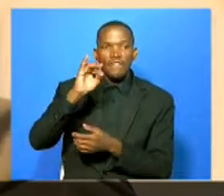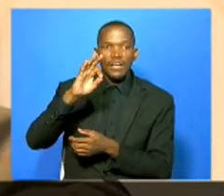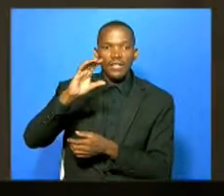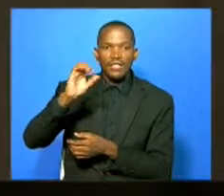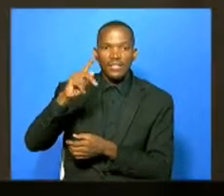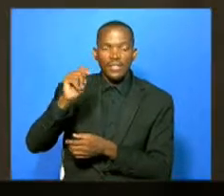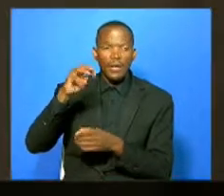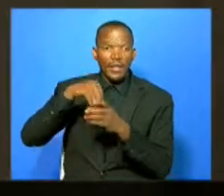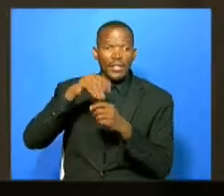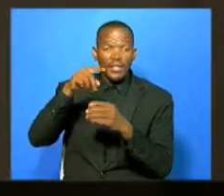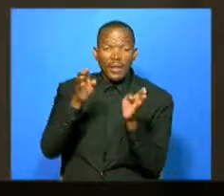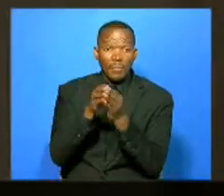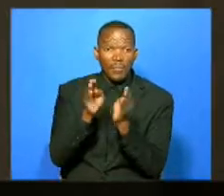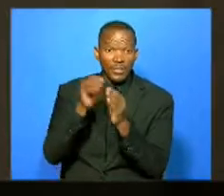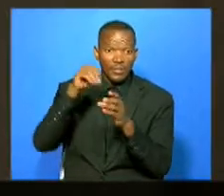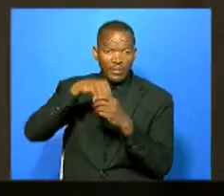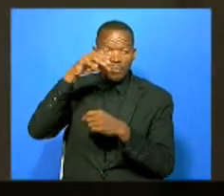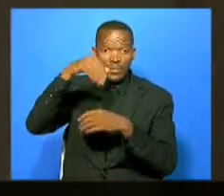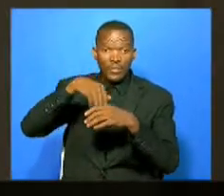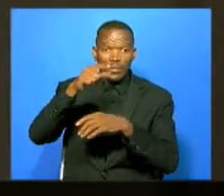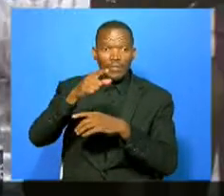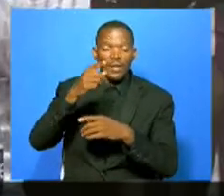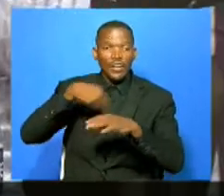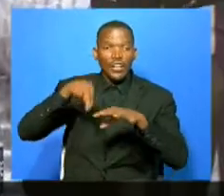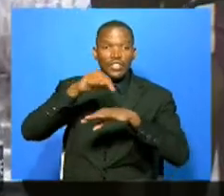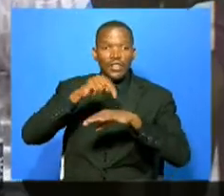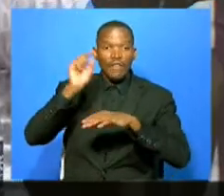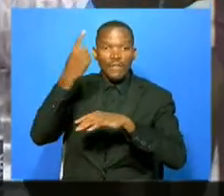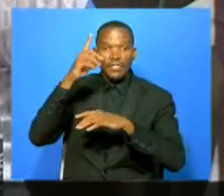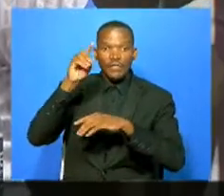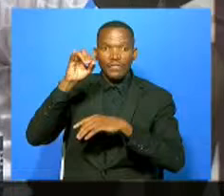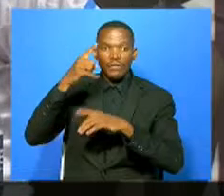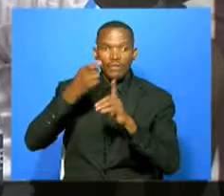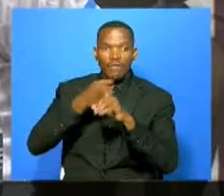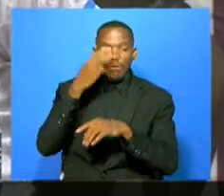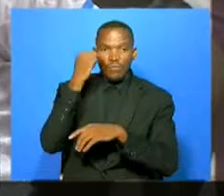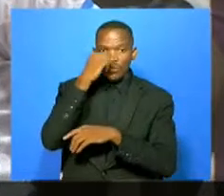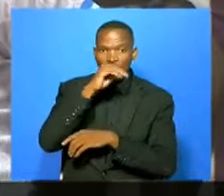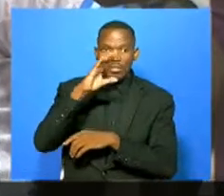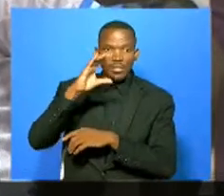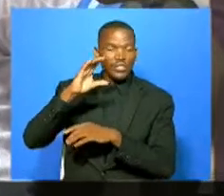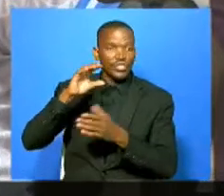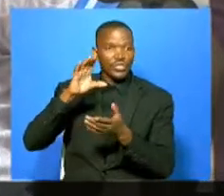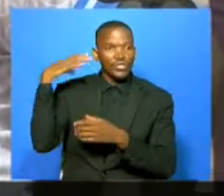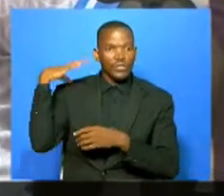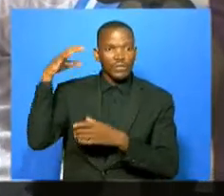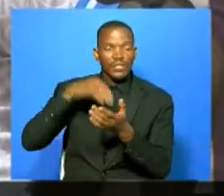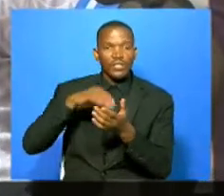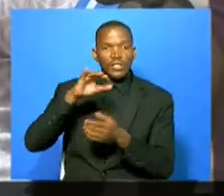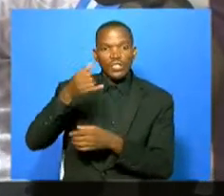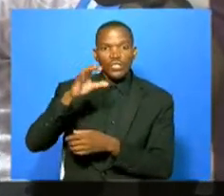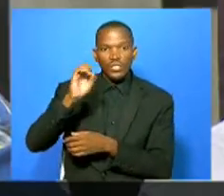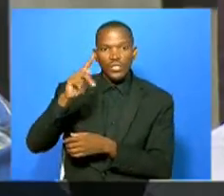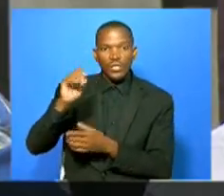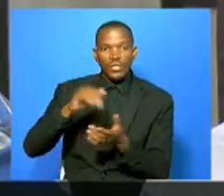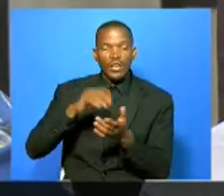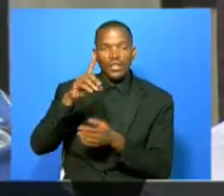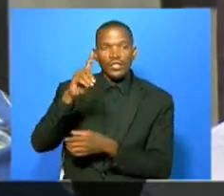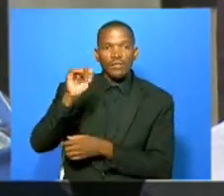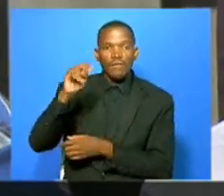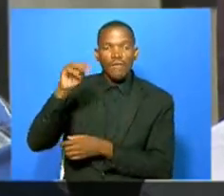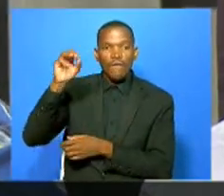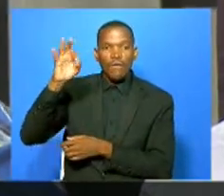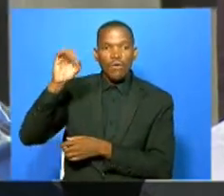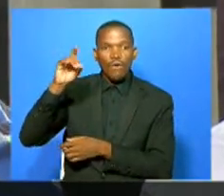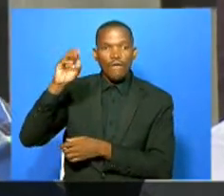ke mongwe wa khudi thamaga eo a emetse National First Division mme a tswa kwa Motshuli Center Chiefs. Jack Disha, Nicolas Zakem, Mfulu